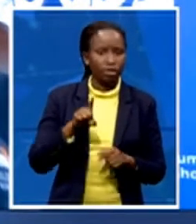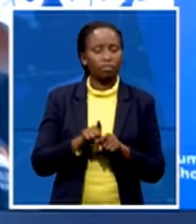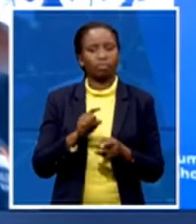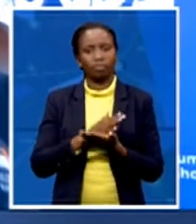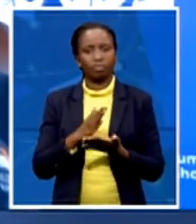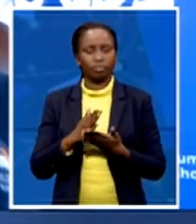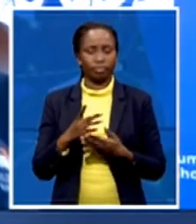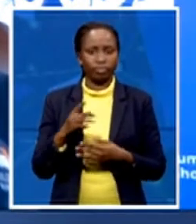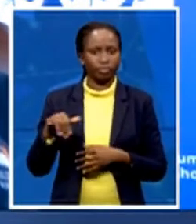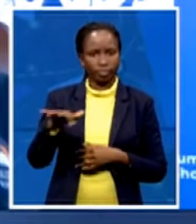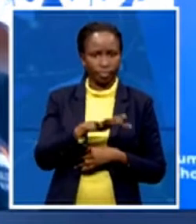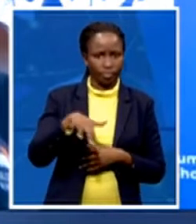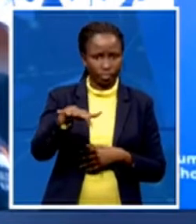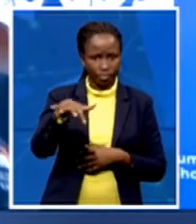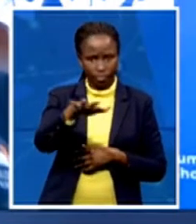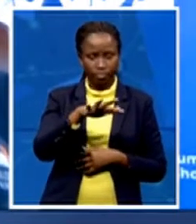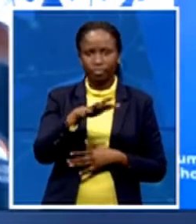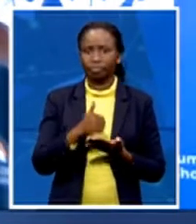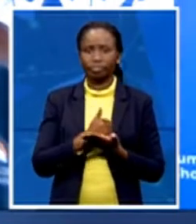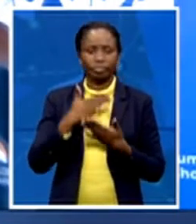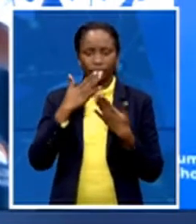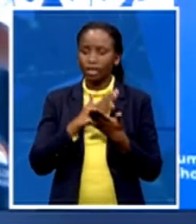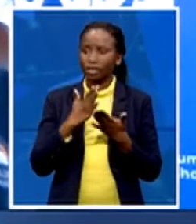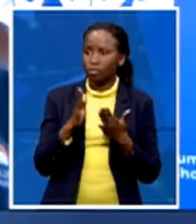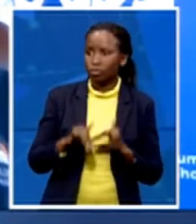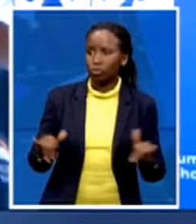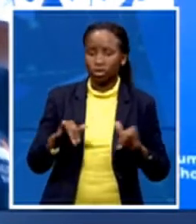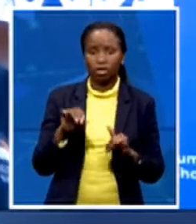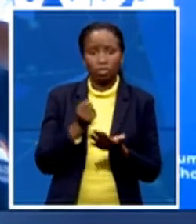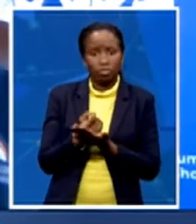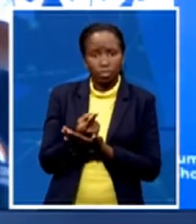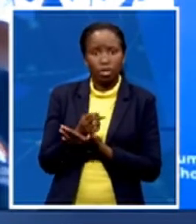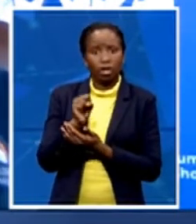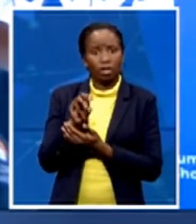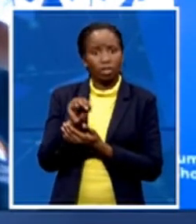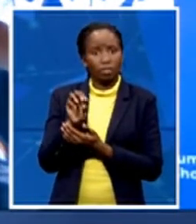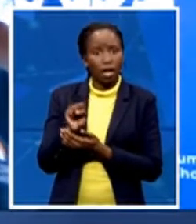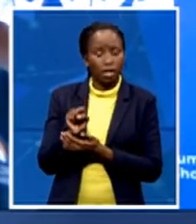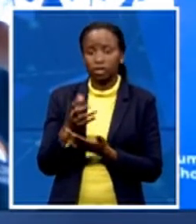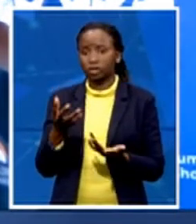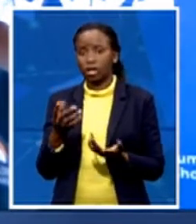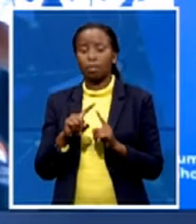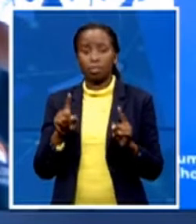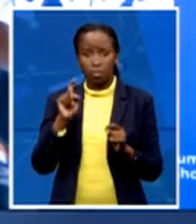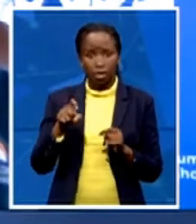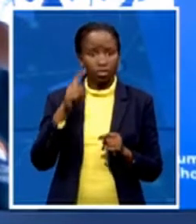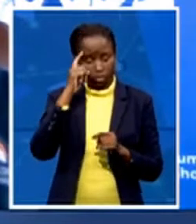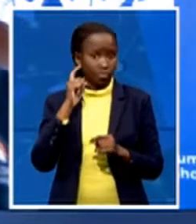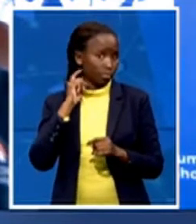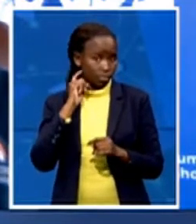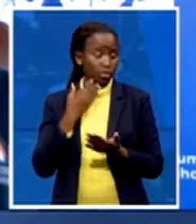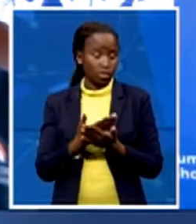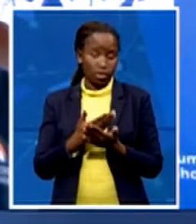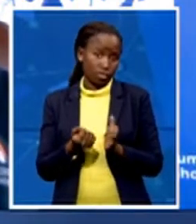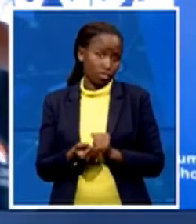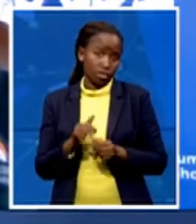SMS, you could be able to go in, but taking into consideration that they might not prioritize you. But I'm talking about the areas where